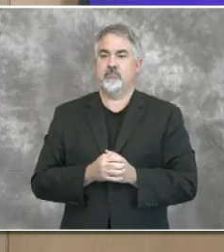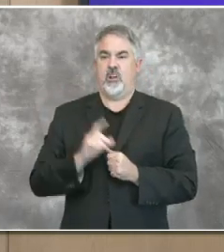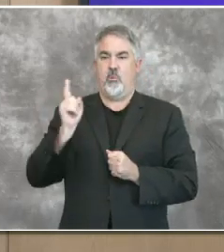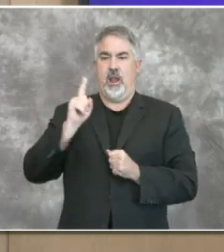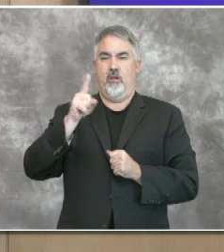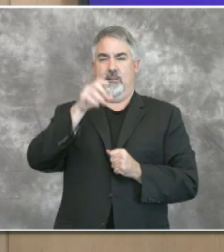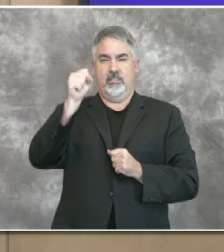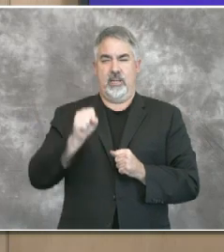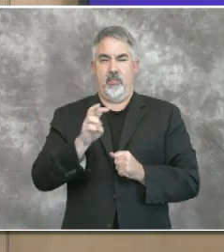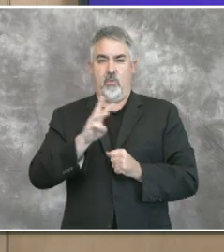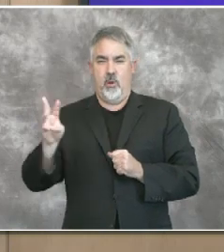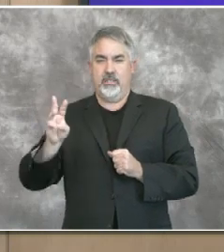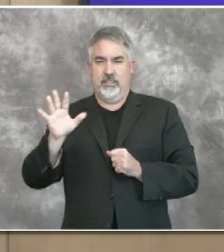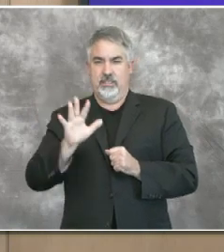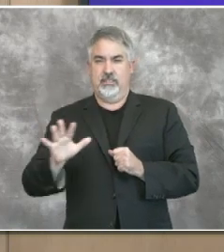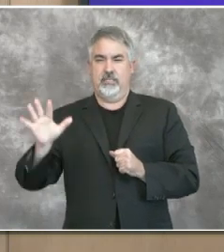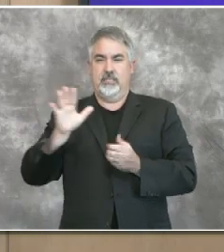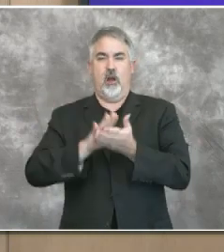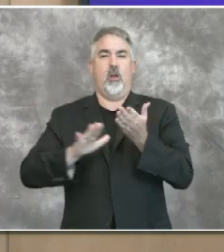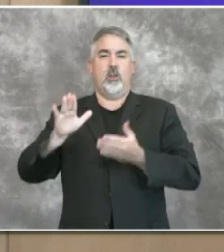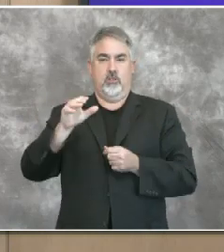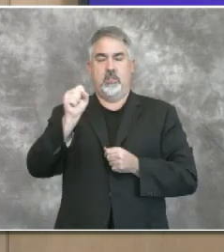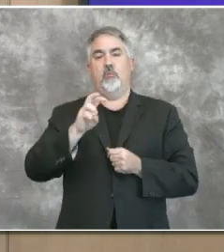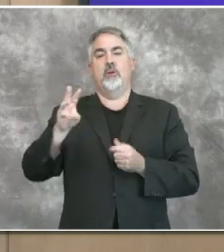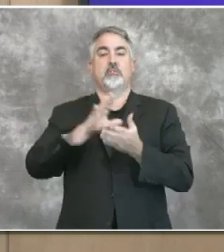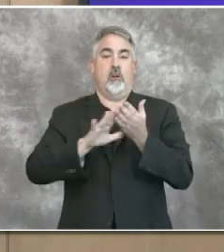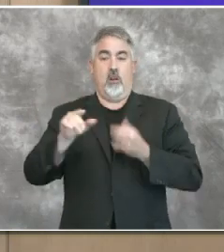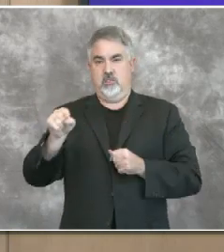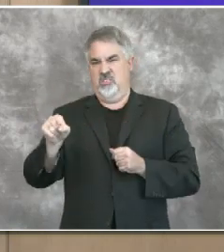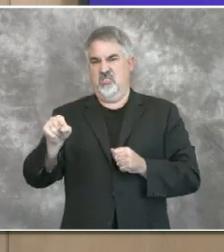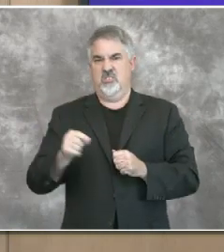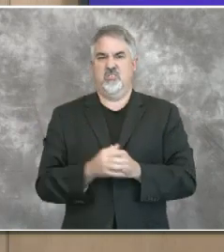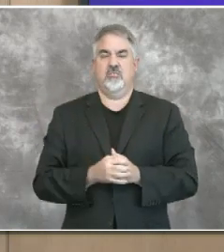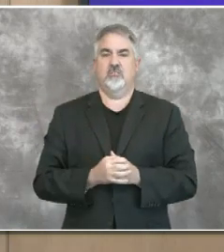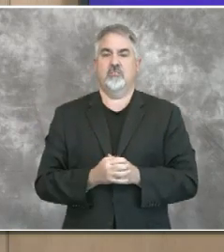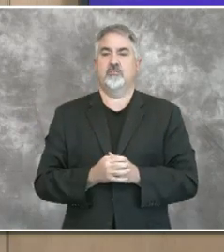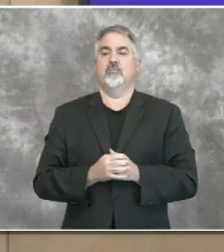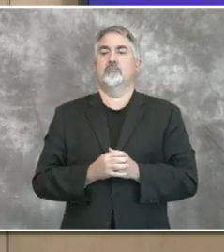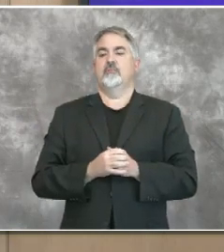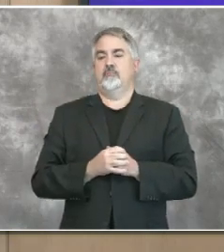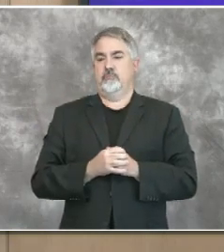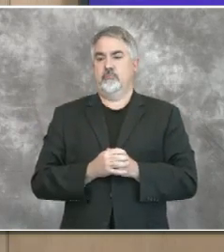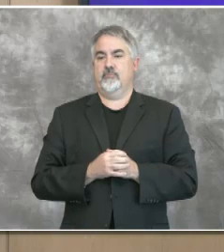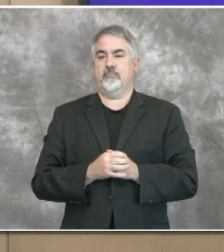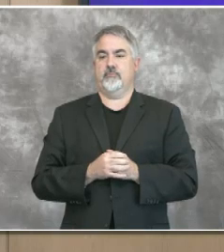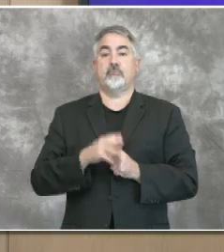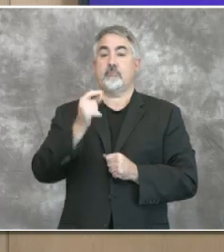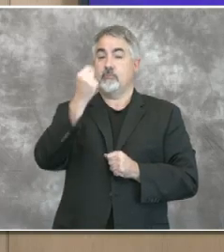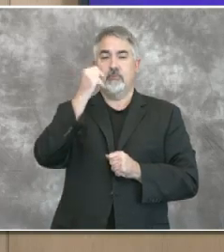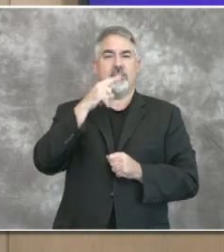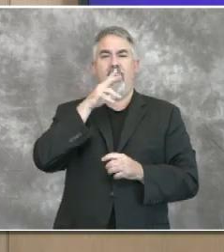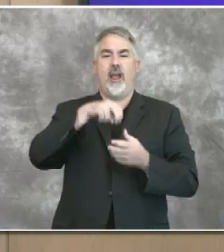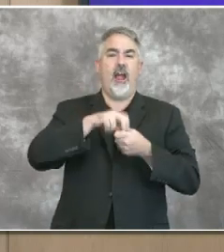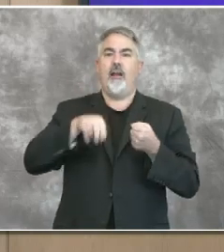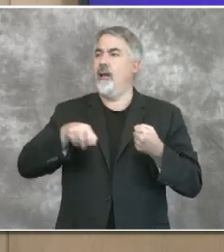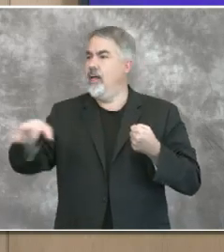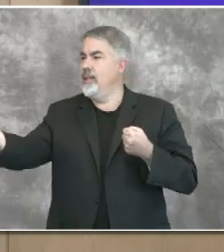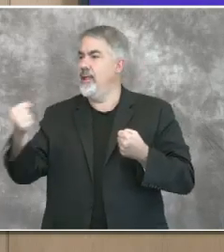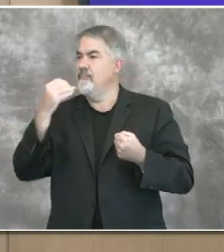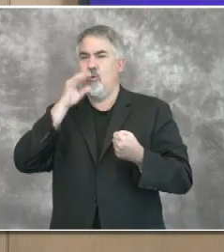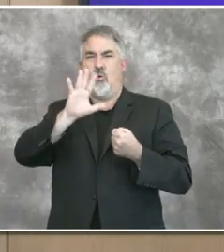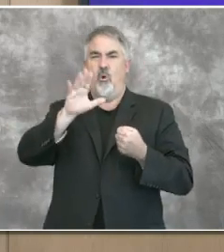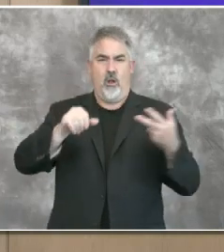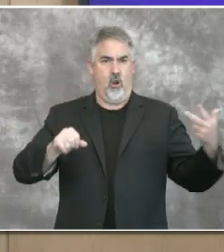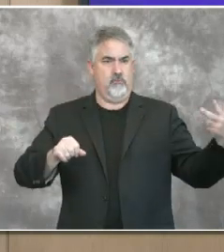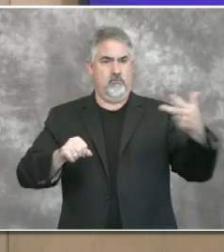enter from East H Street. The distribution will be contactless. What that means is all attendees must remain in their